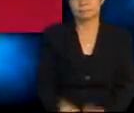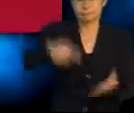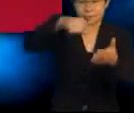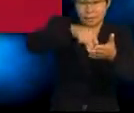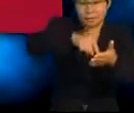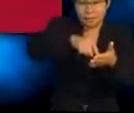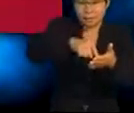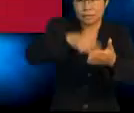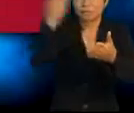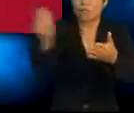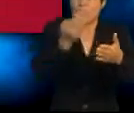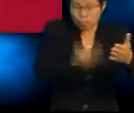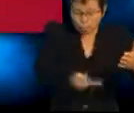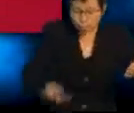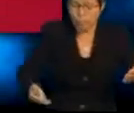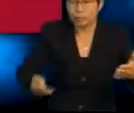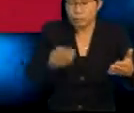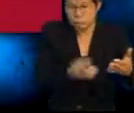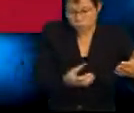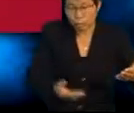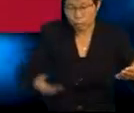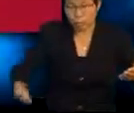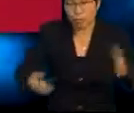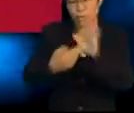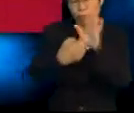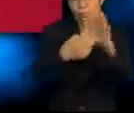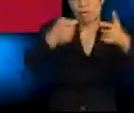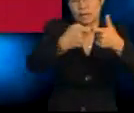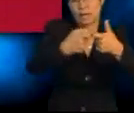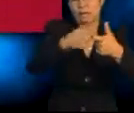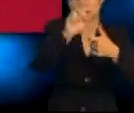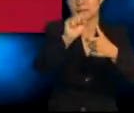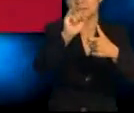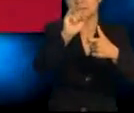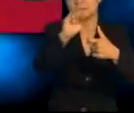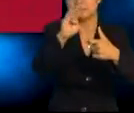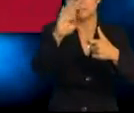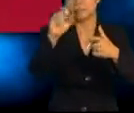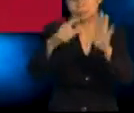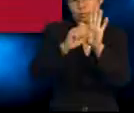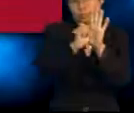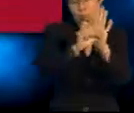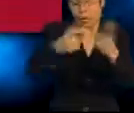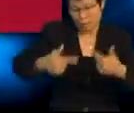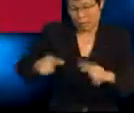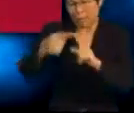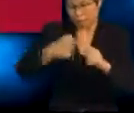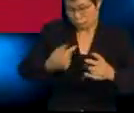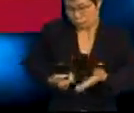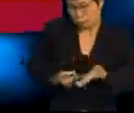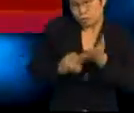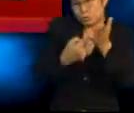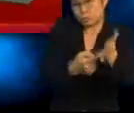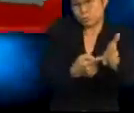These common components are represented by electric symbols. Here, let me show you.